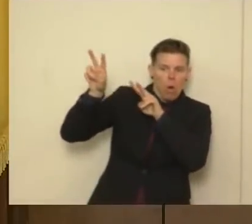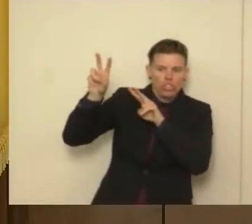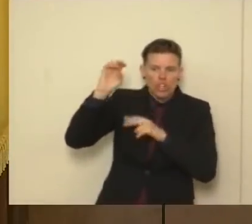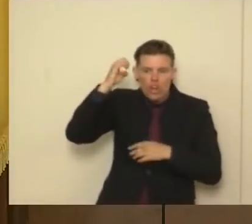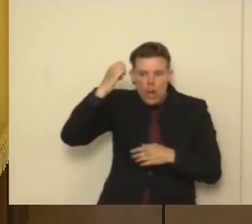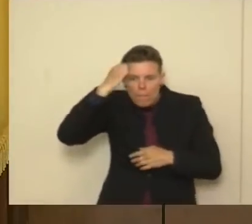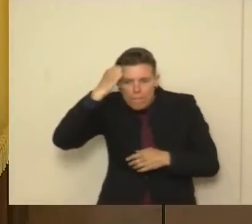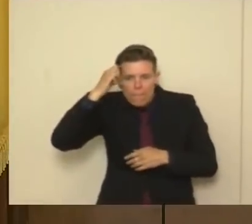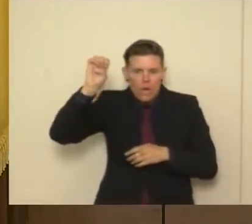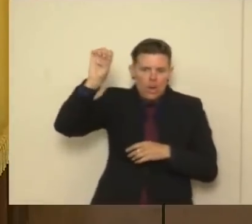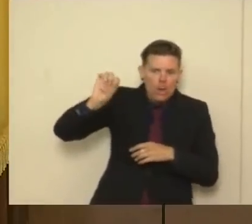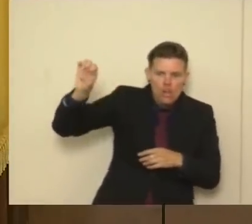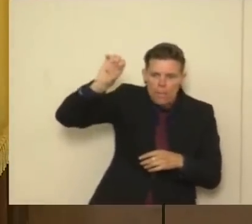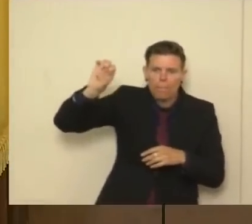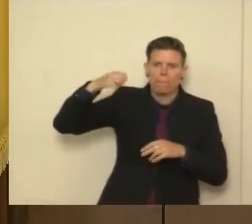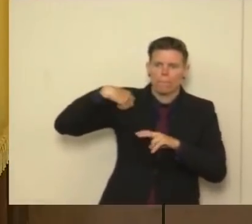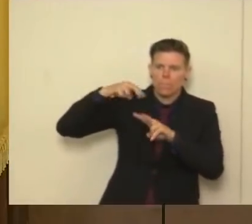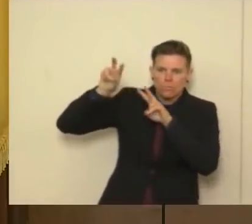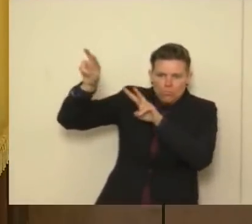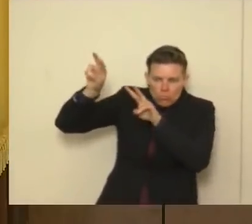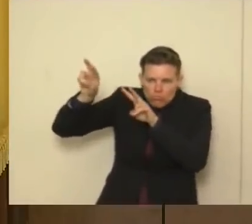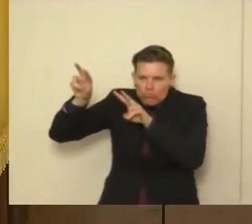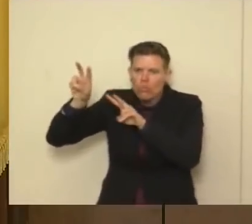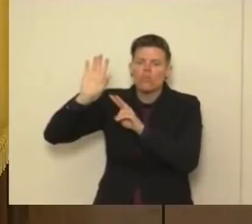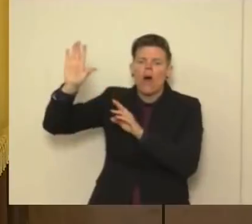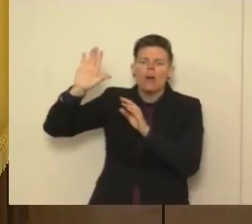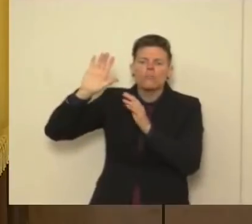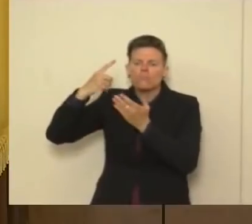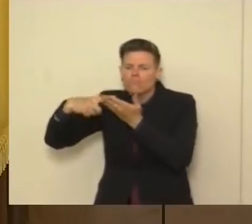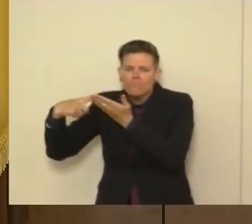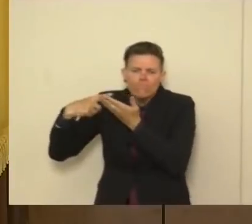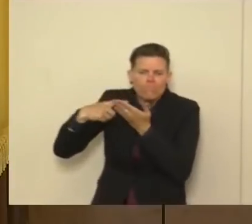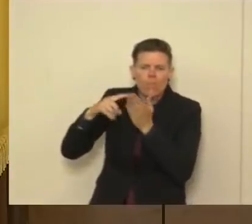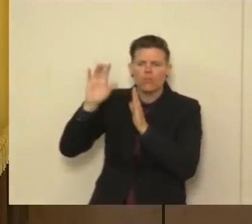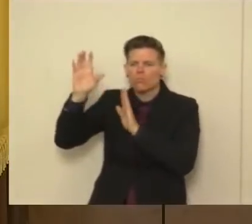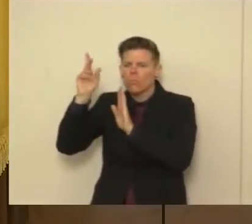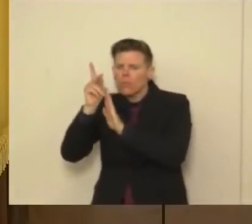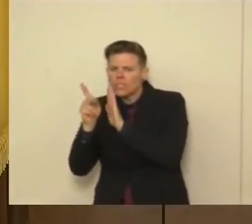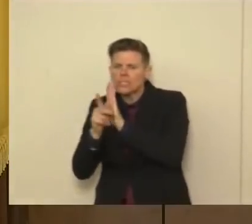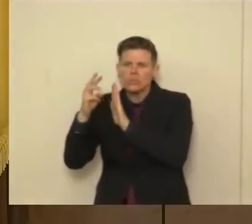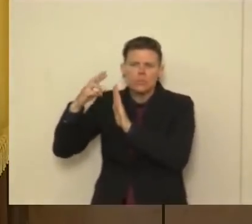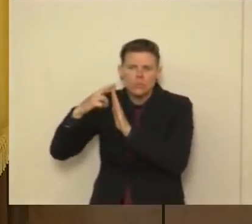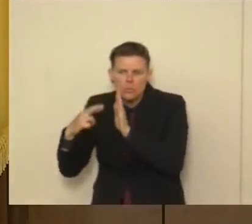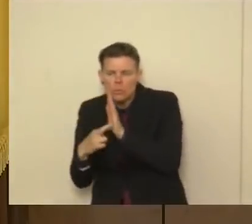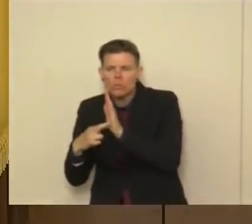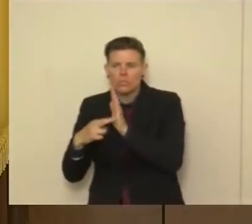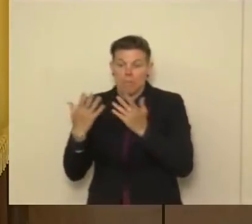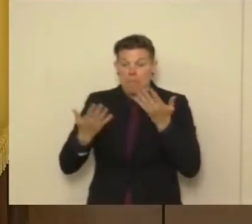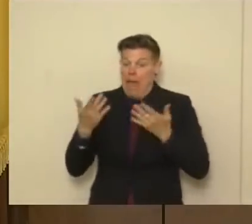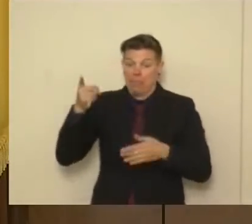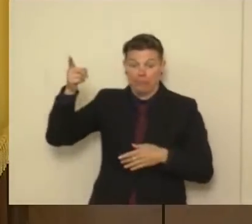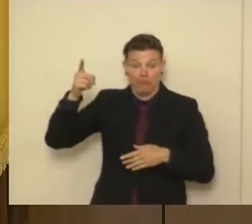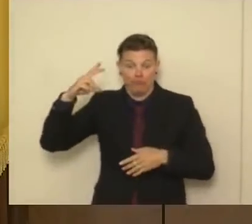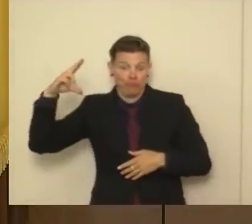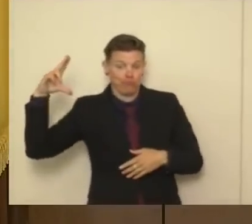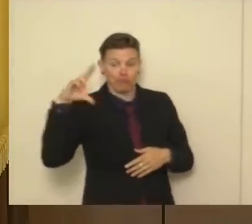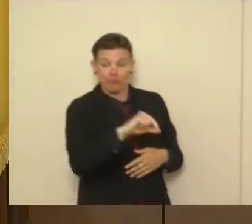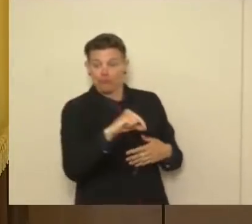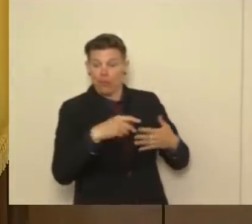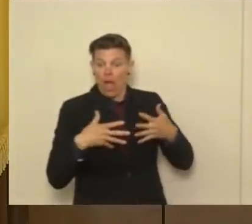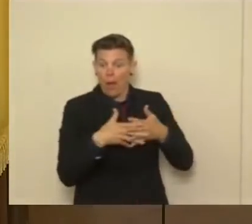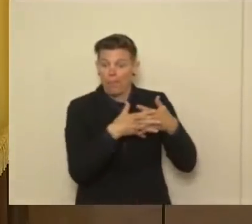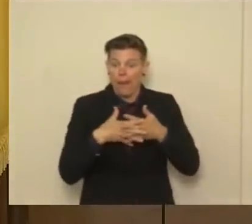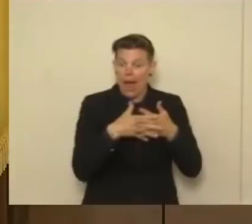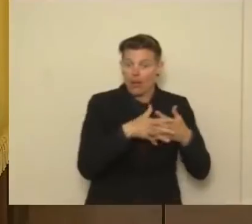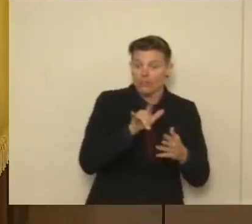a discussion, debate, and set requirements that may not allow American tourists to enter their countries. We